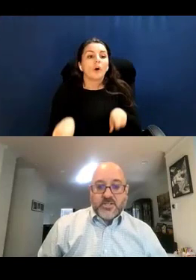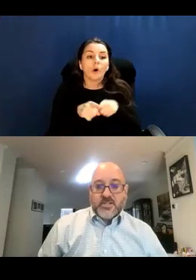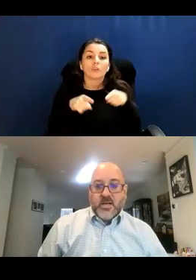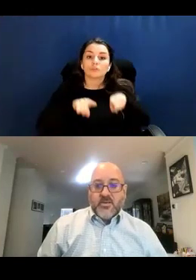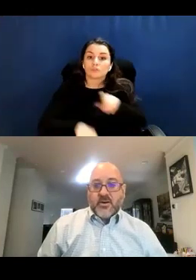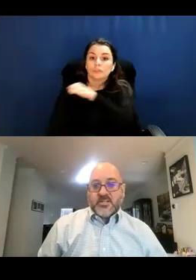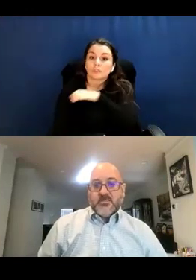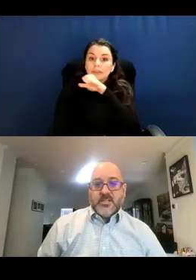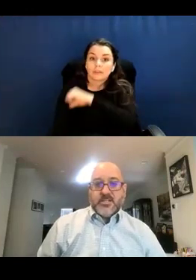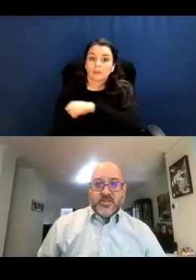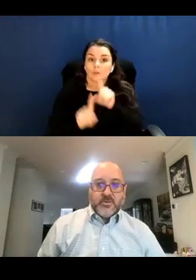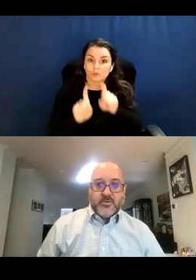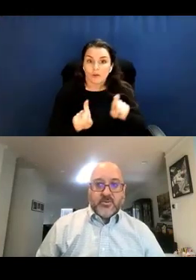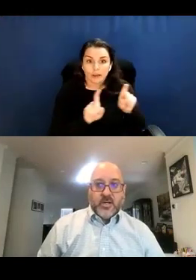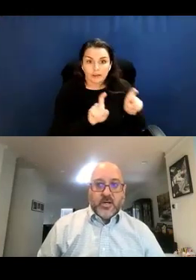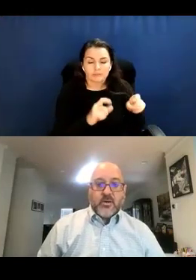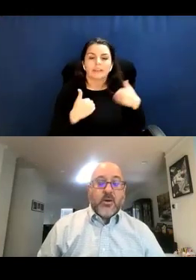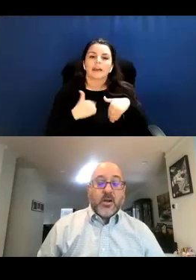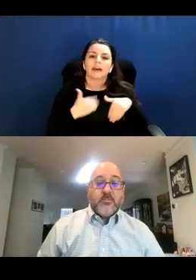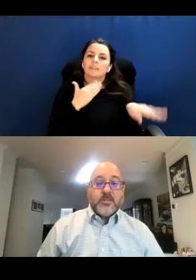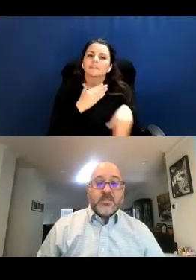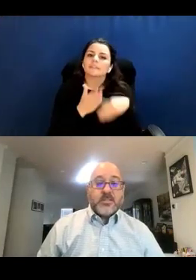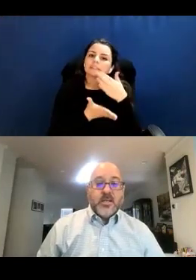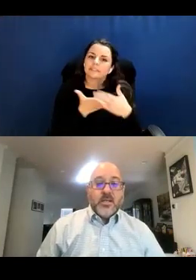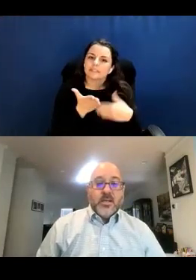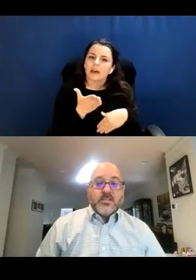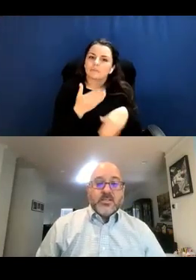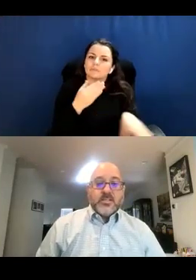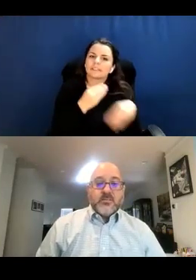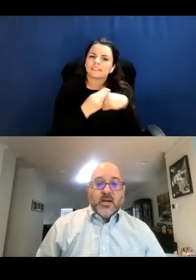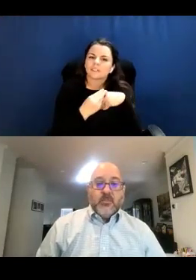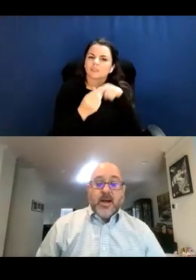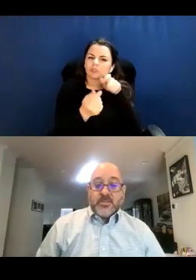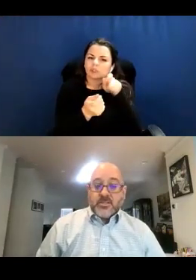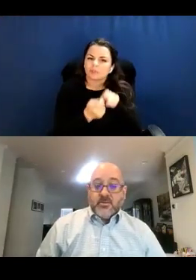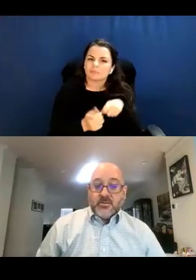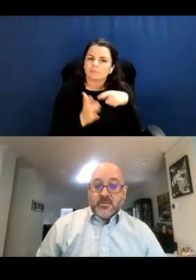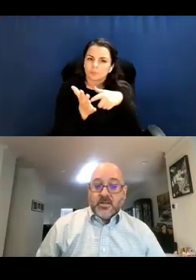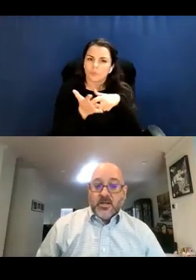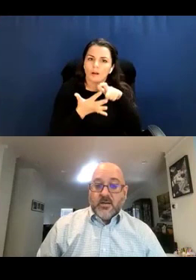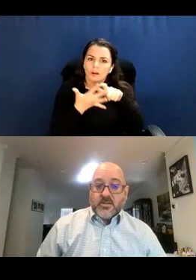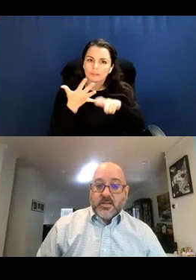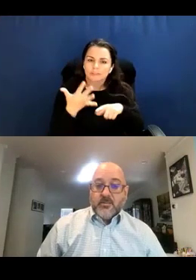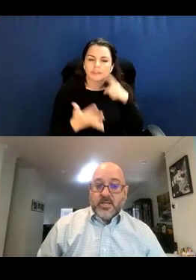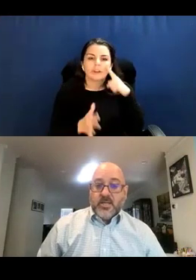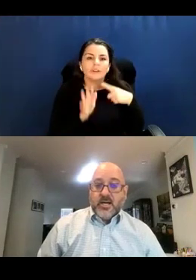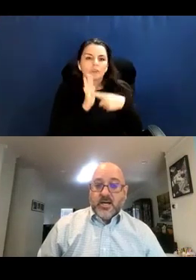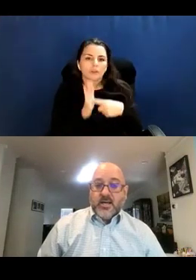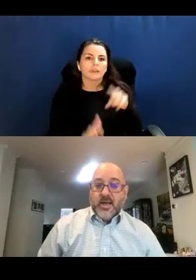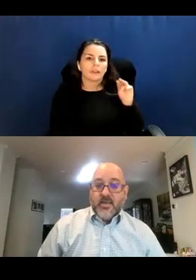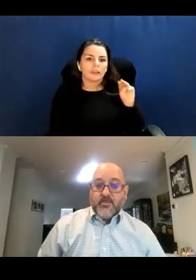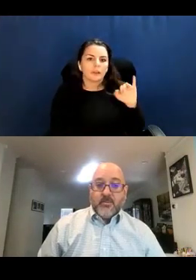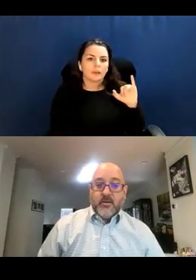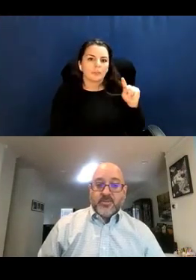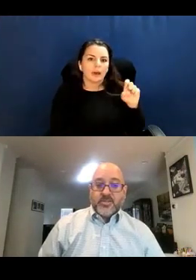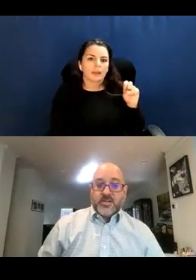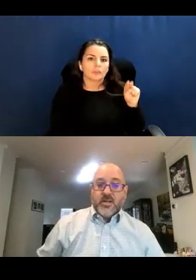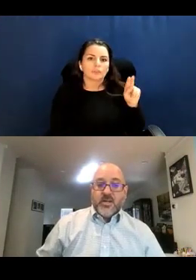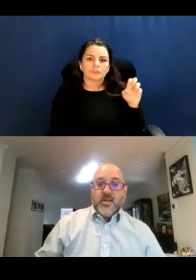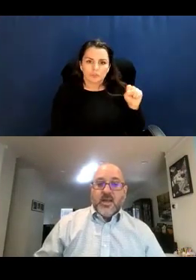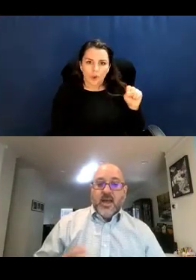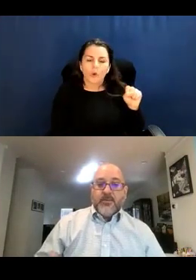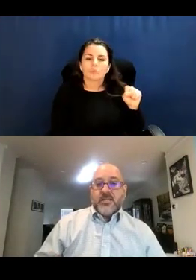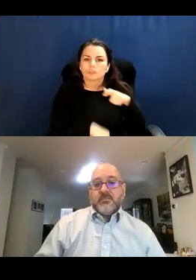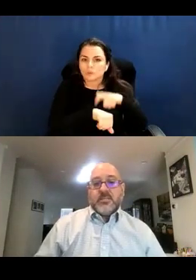Dennis mentioned, there are some additional requirements, such as milestones between the PI and the program